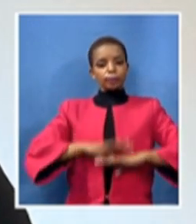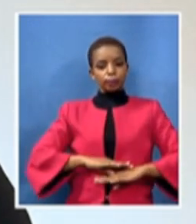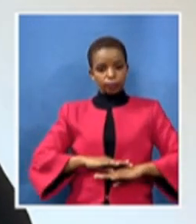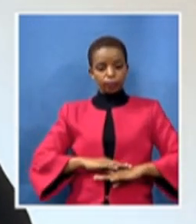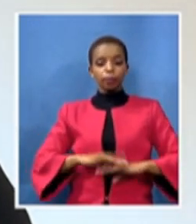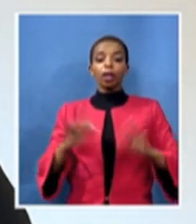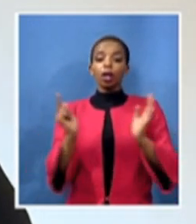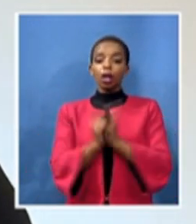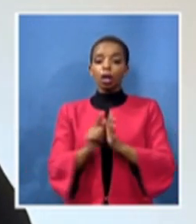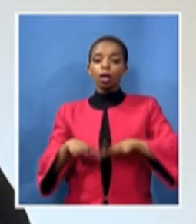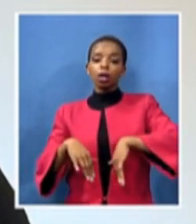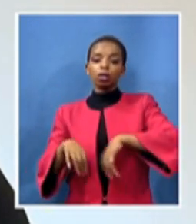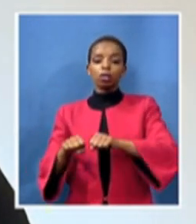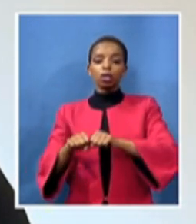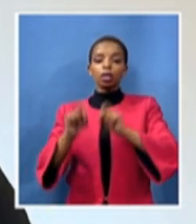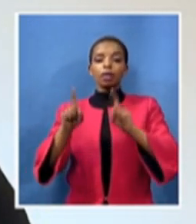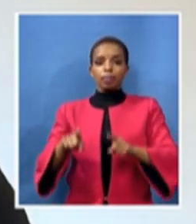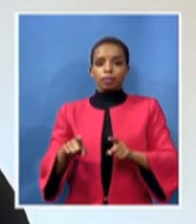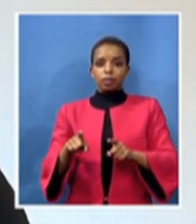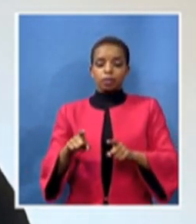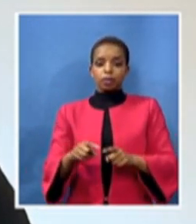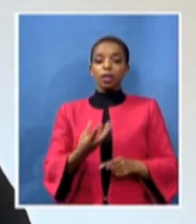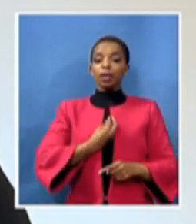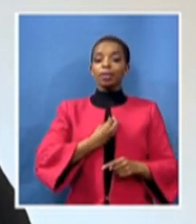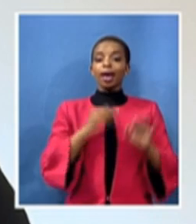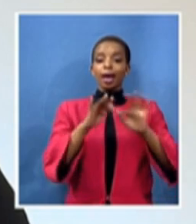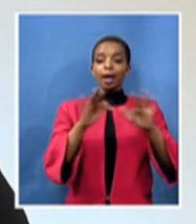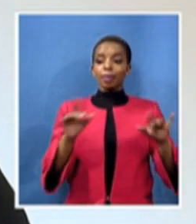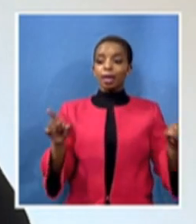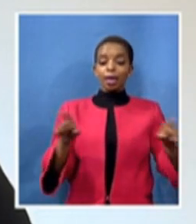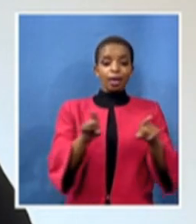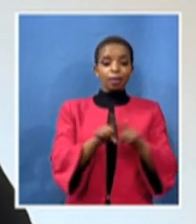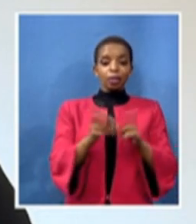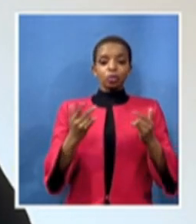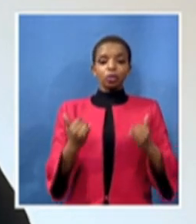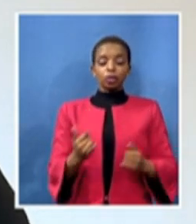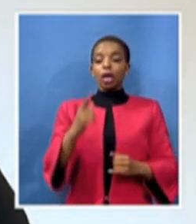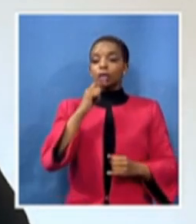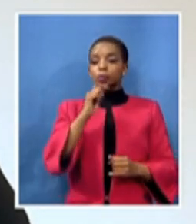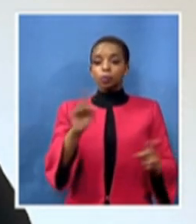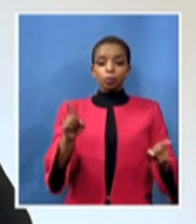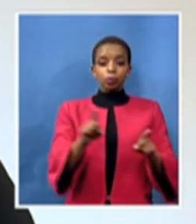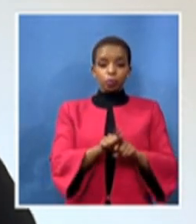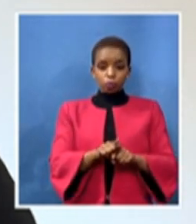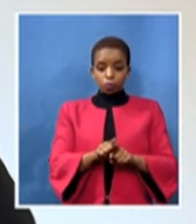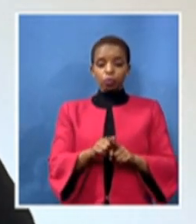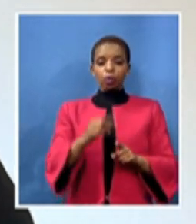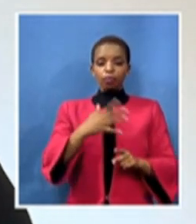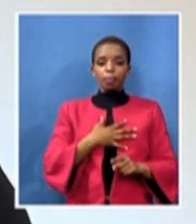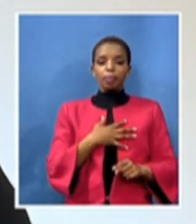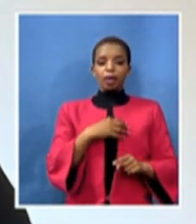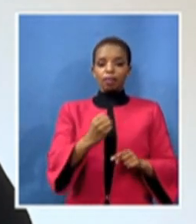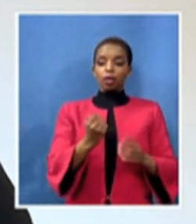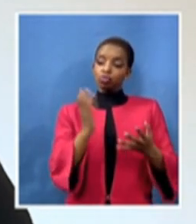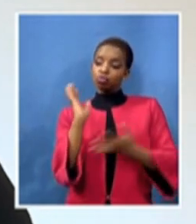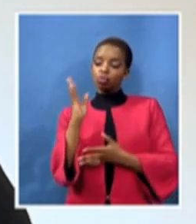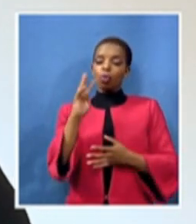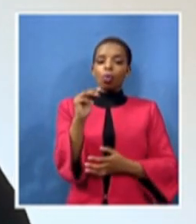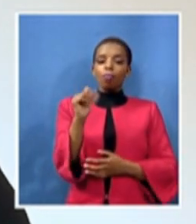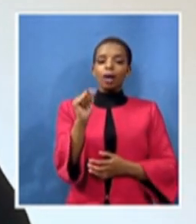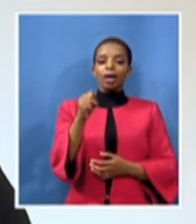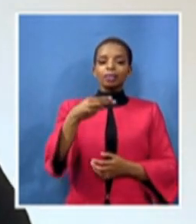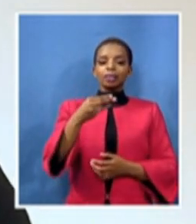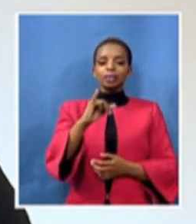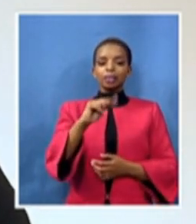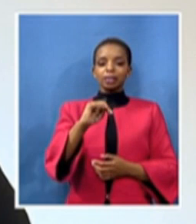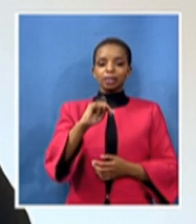to the bravery of Mashinini in confronting the tyranny of apartheid. His commitment to the cause